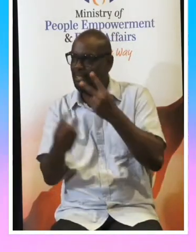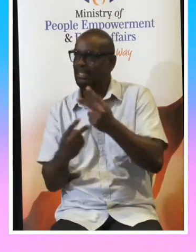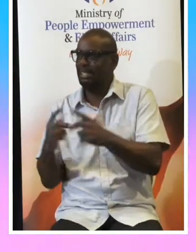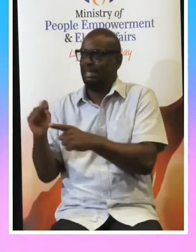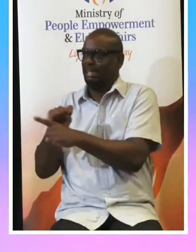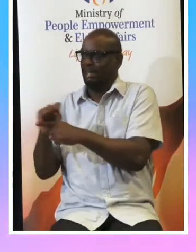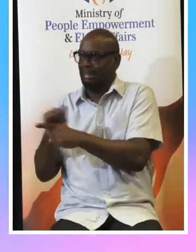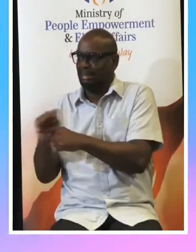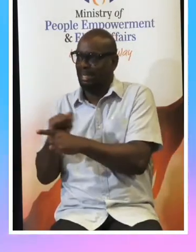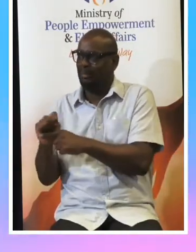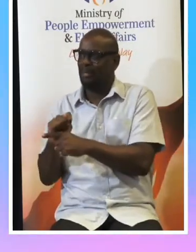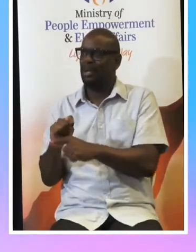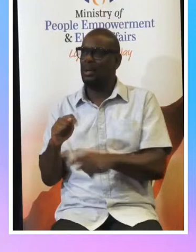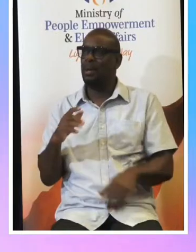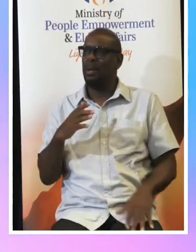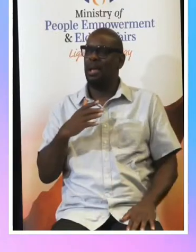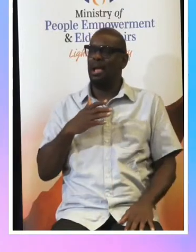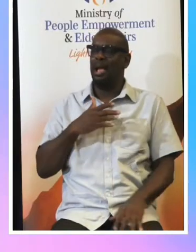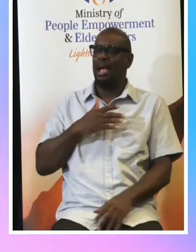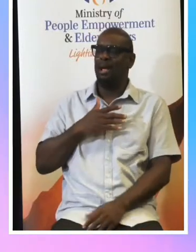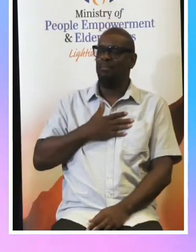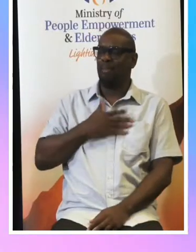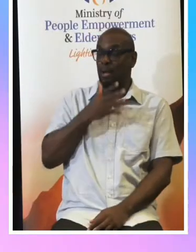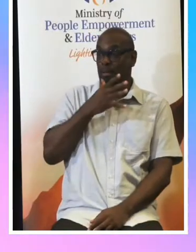about what I would never be able to do.